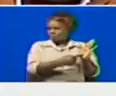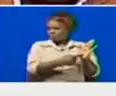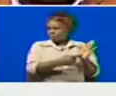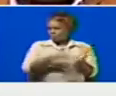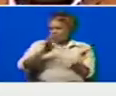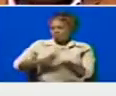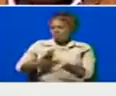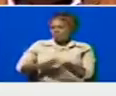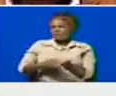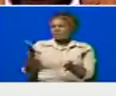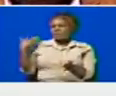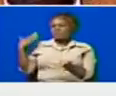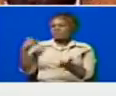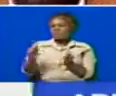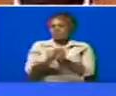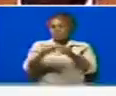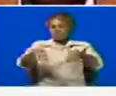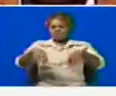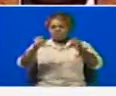statements made earlier on by the chair